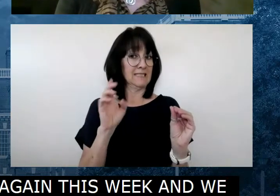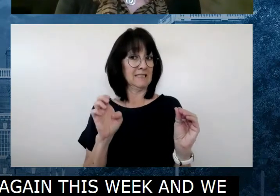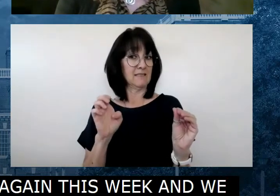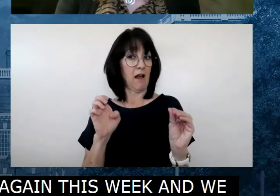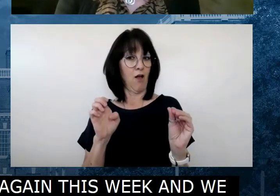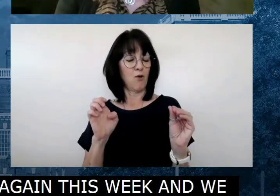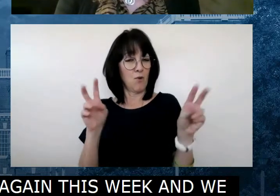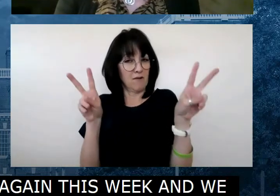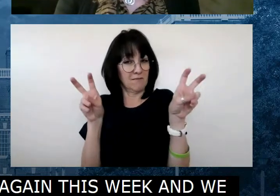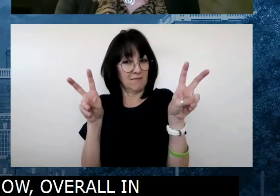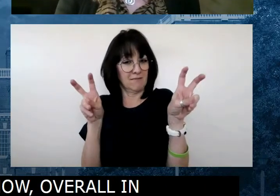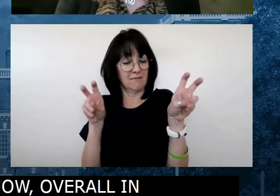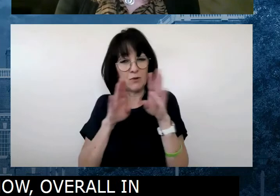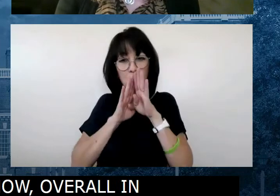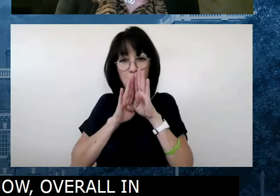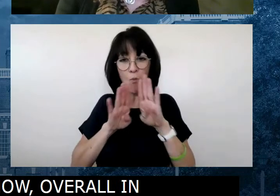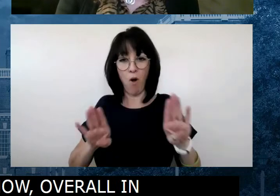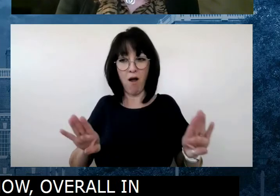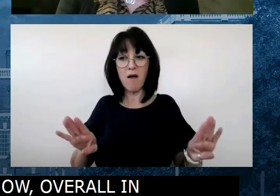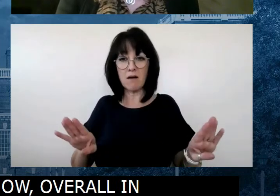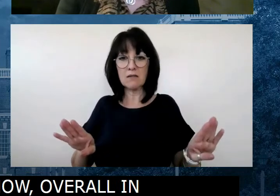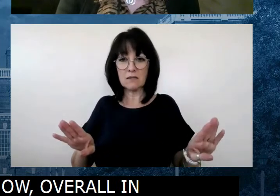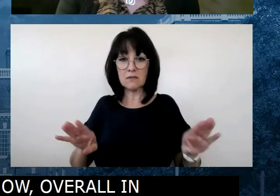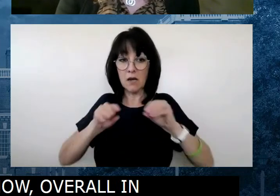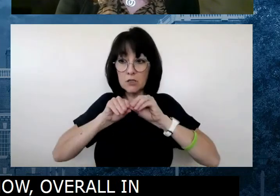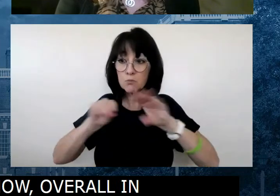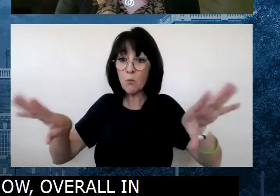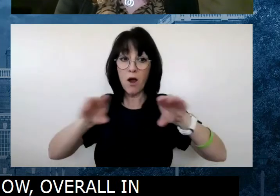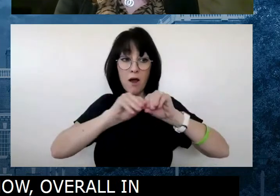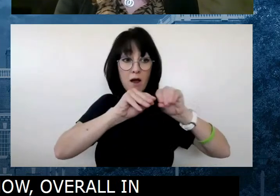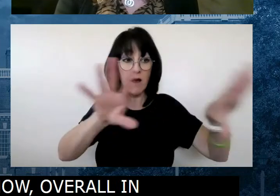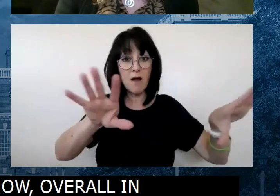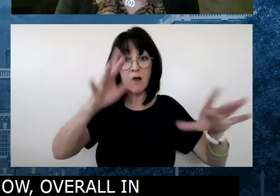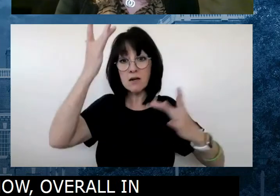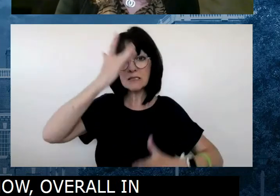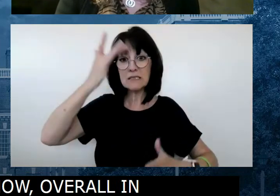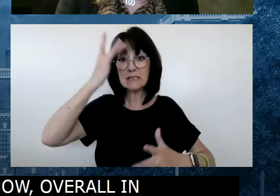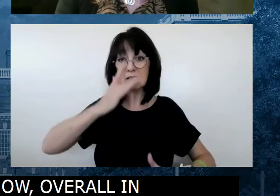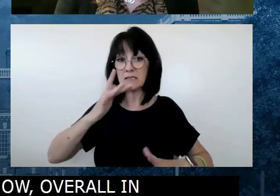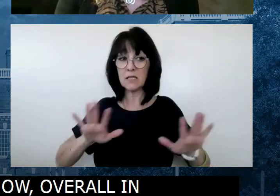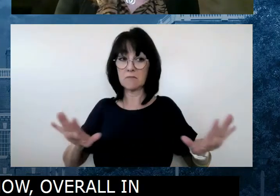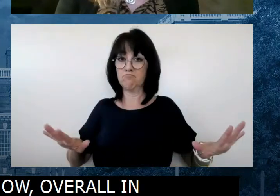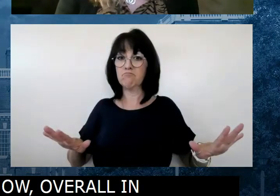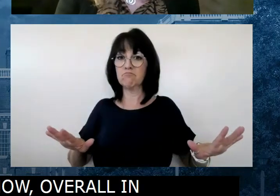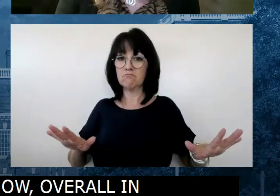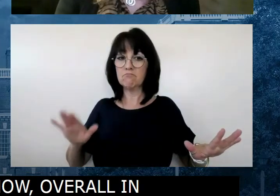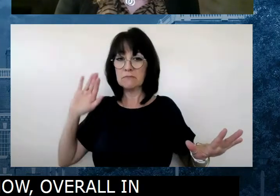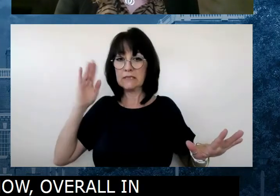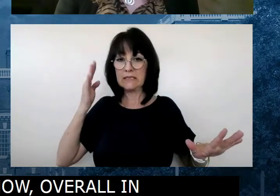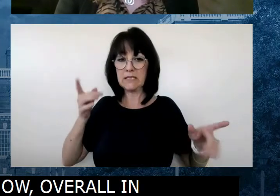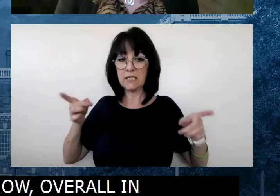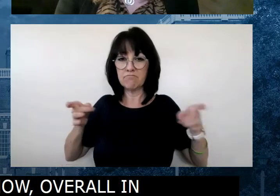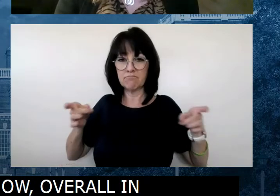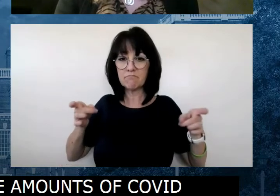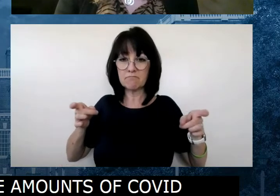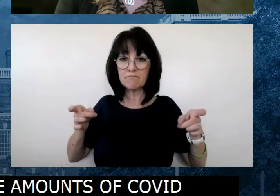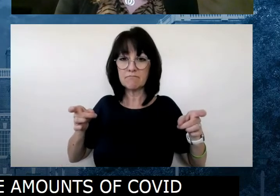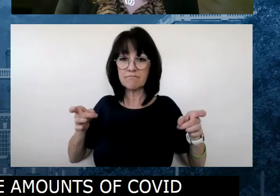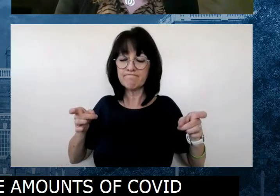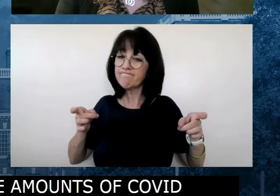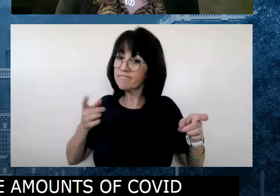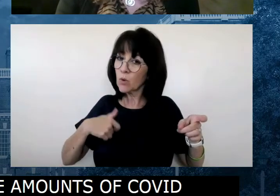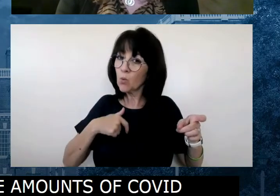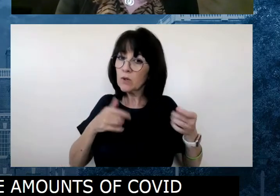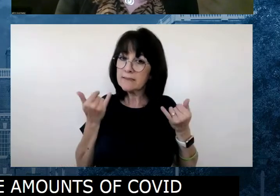on the amounts of COVID infection that we are seeing in our state. We are continuing to see infection